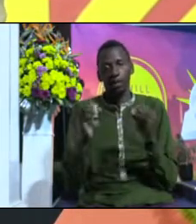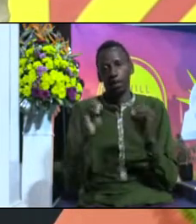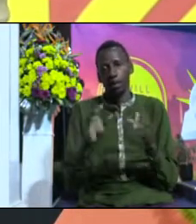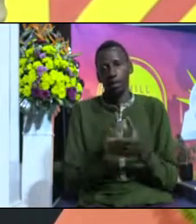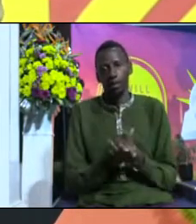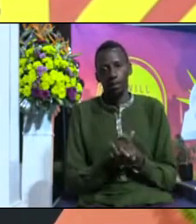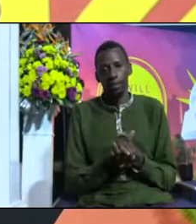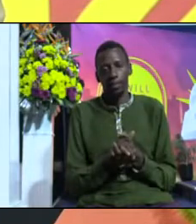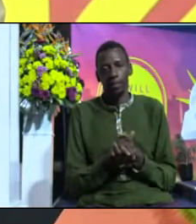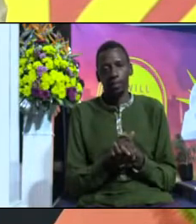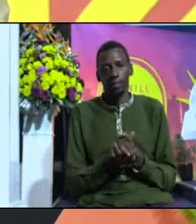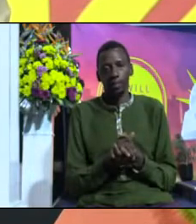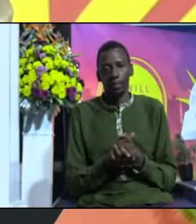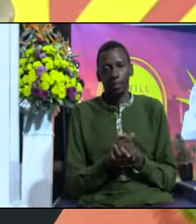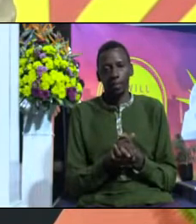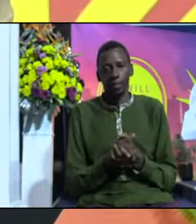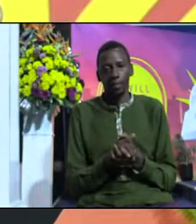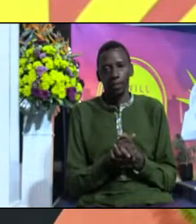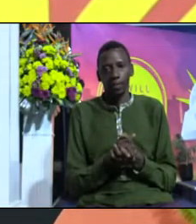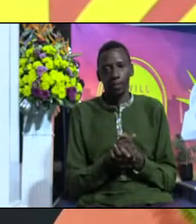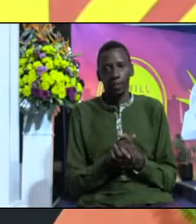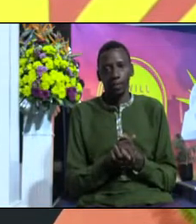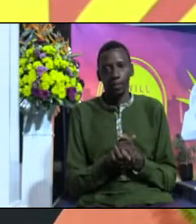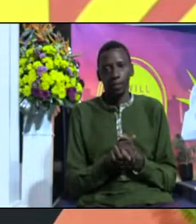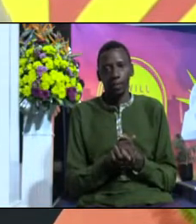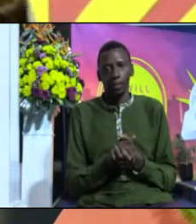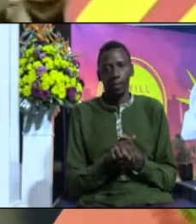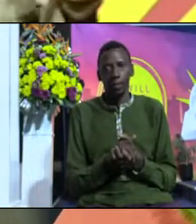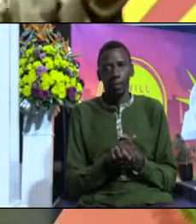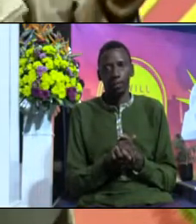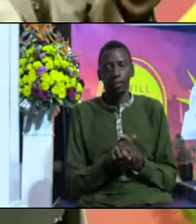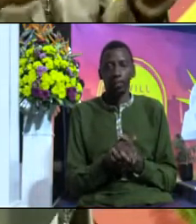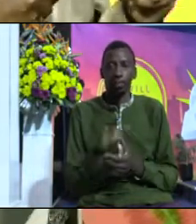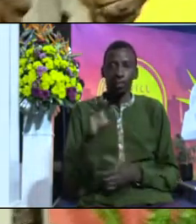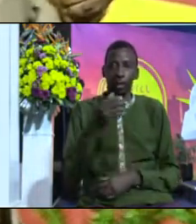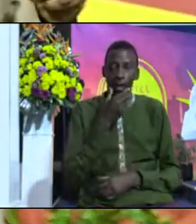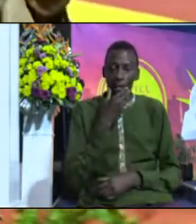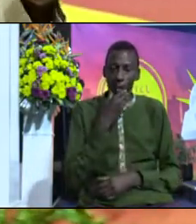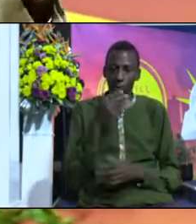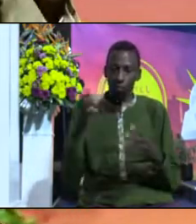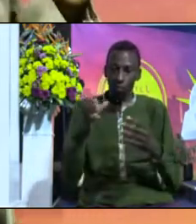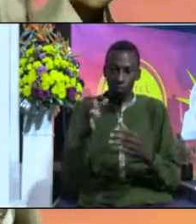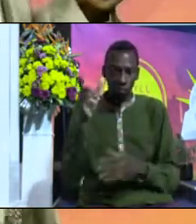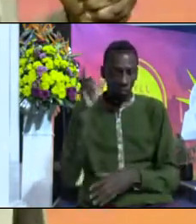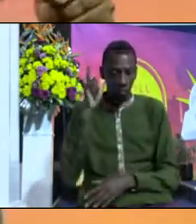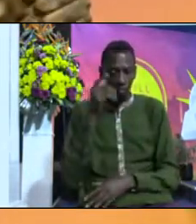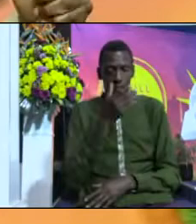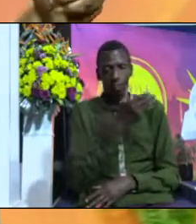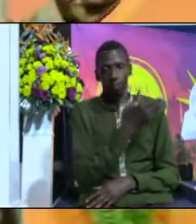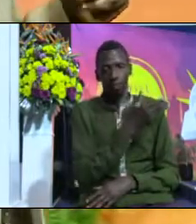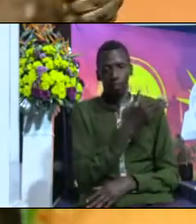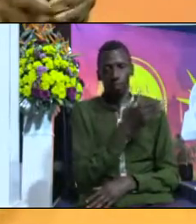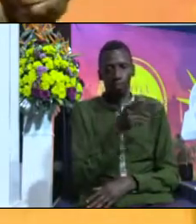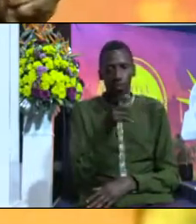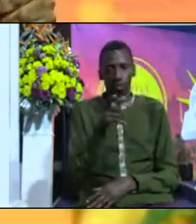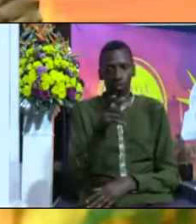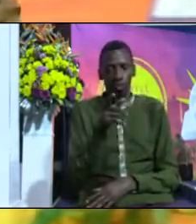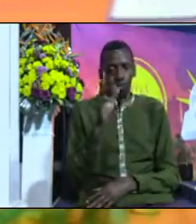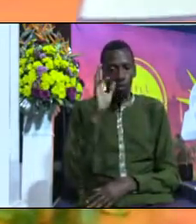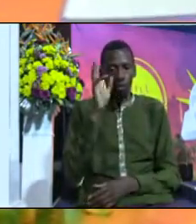the car and keep the engine running. Gentlemen, listen to me. You are not going to